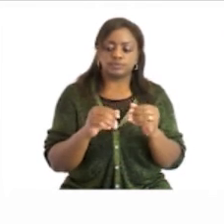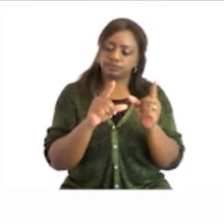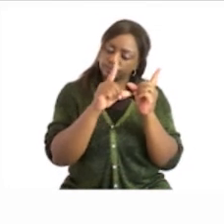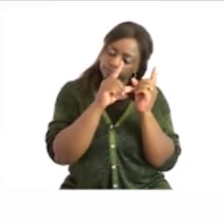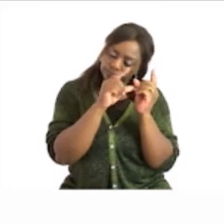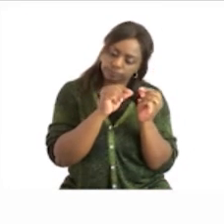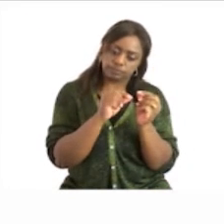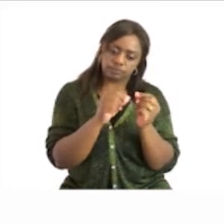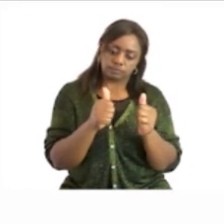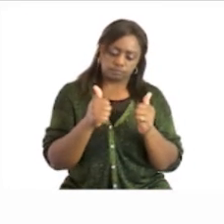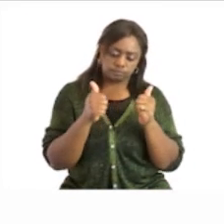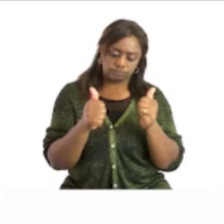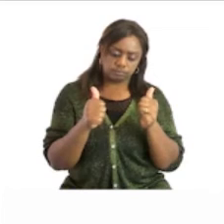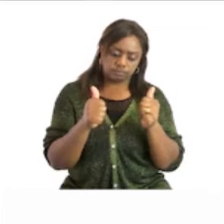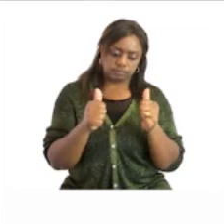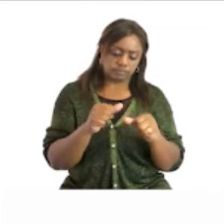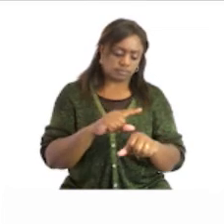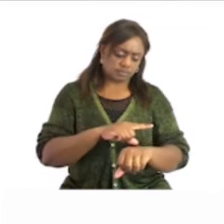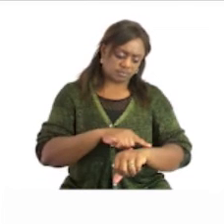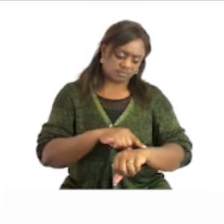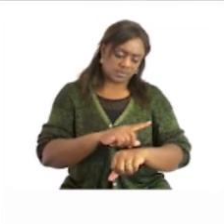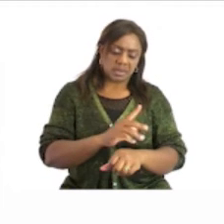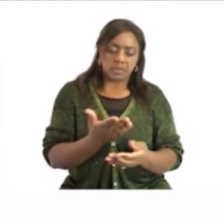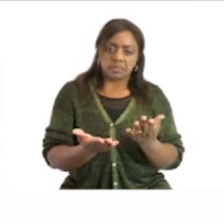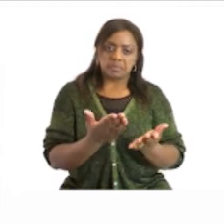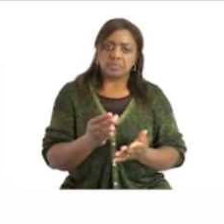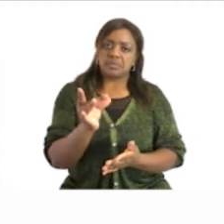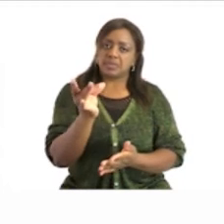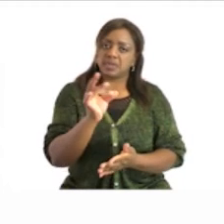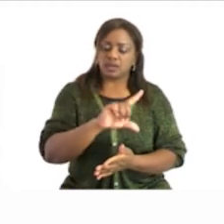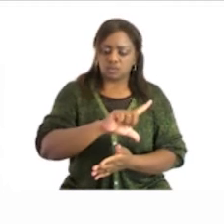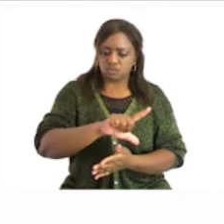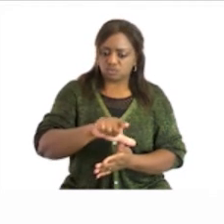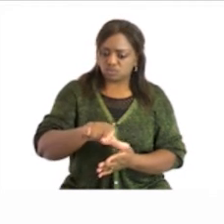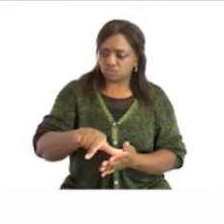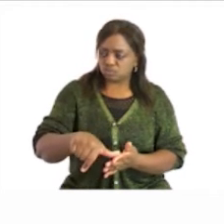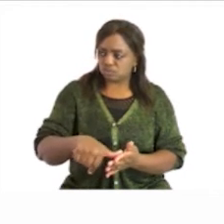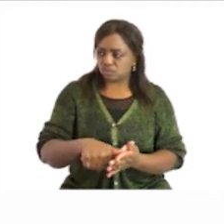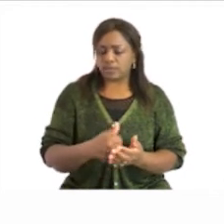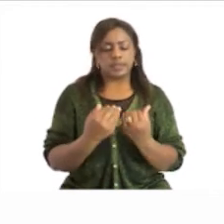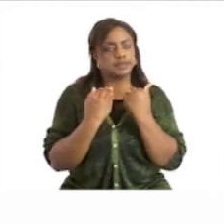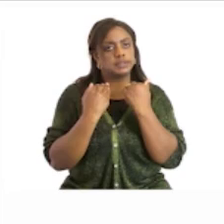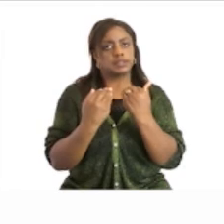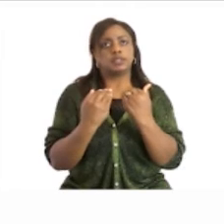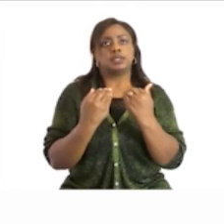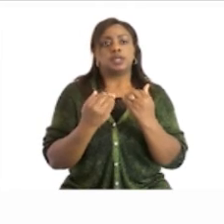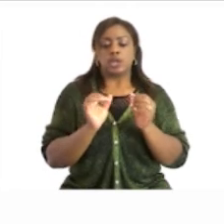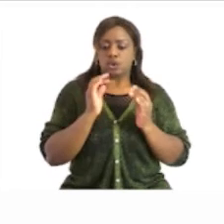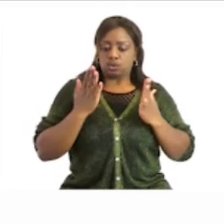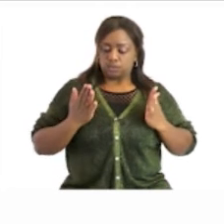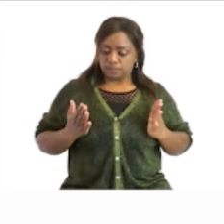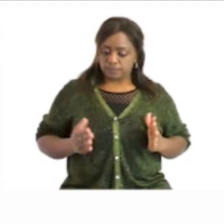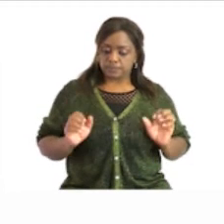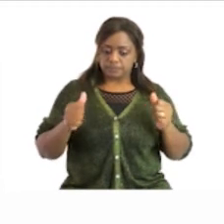get enough sleep. So the thing is, when we sleep, our bodies rest and heals itself. This is why